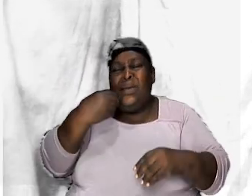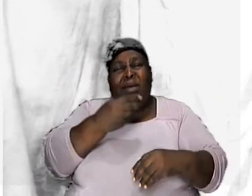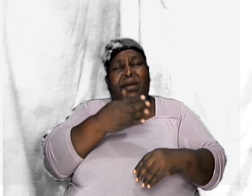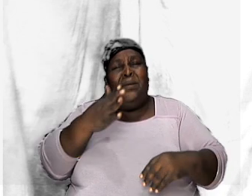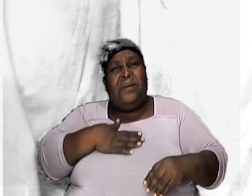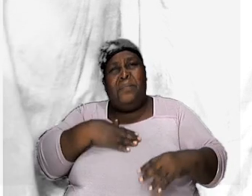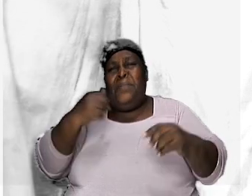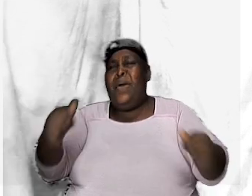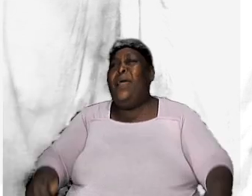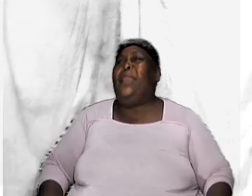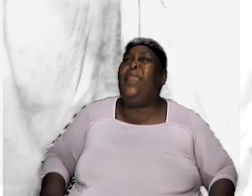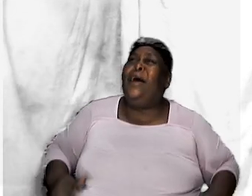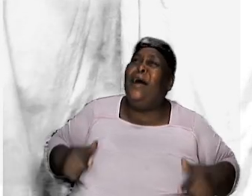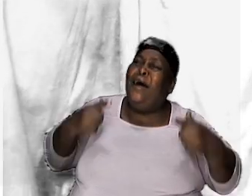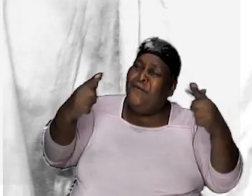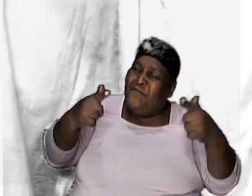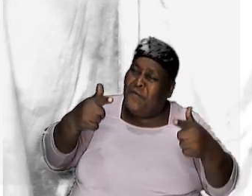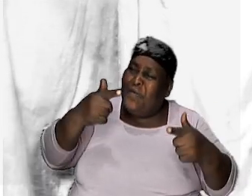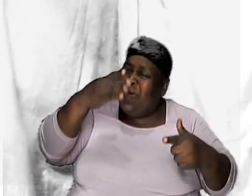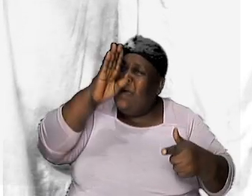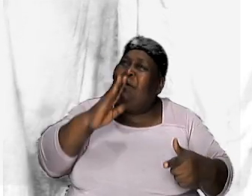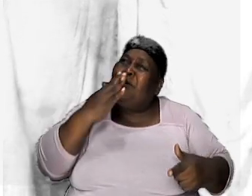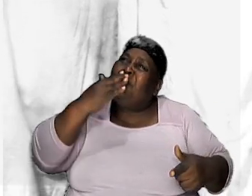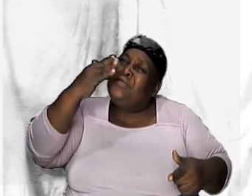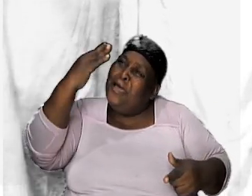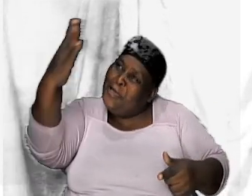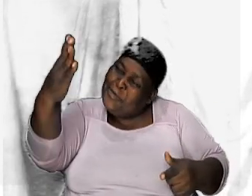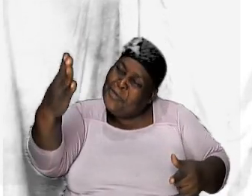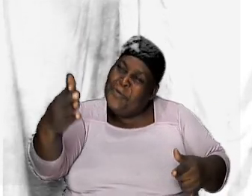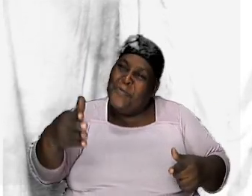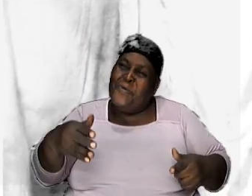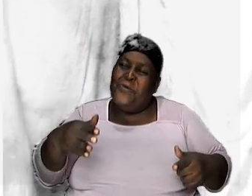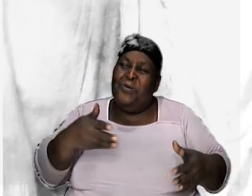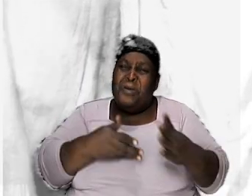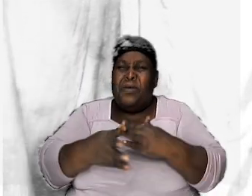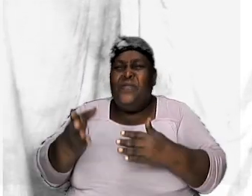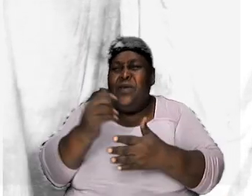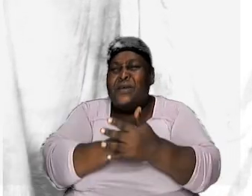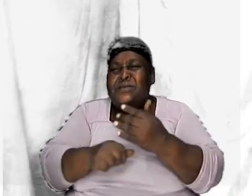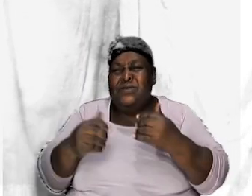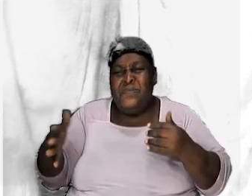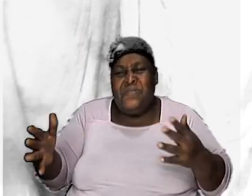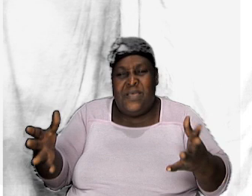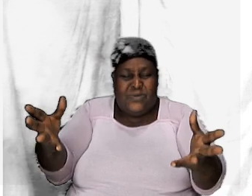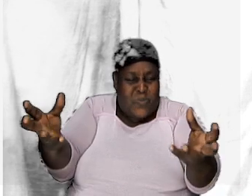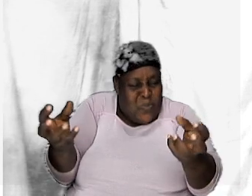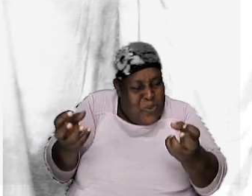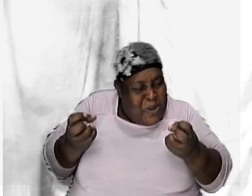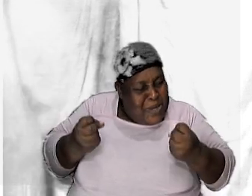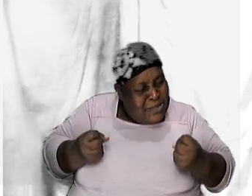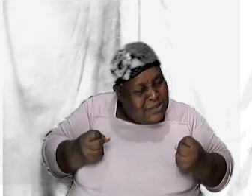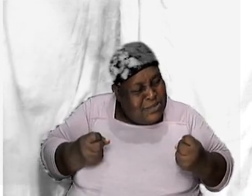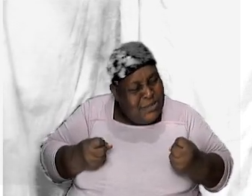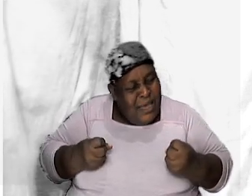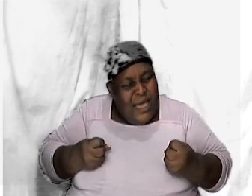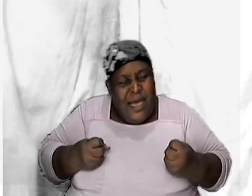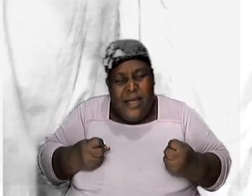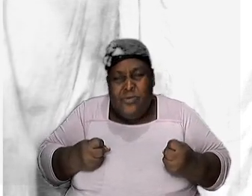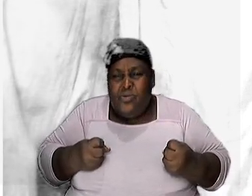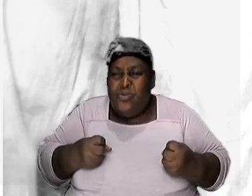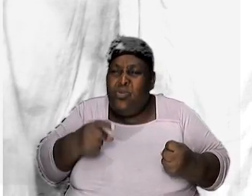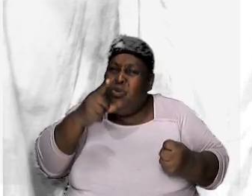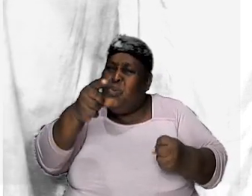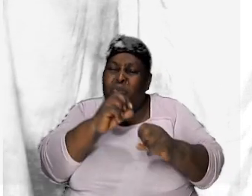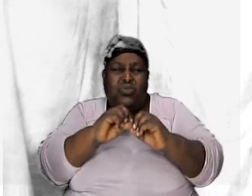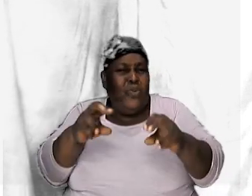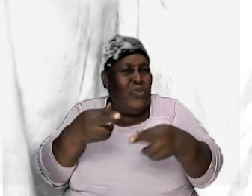towards the King of Kings. God, we thank you, amen. There are some things that you probably want, amen, and God don't give it to you as yet. God,